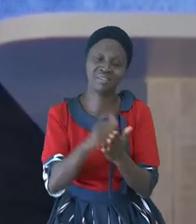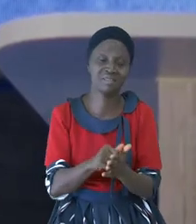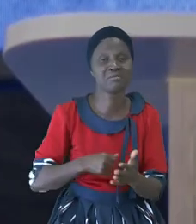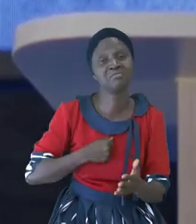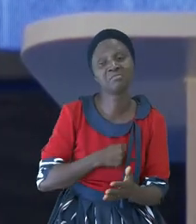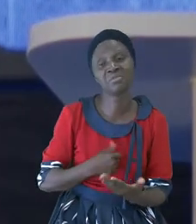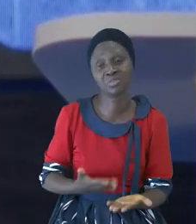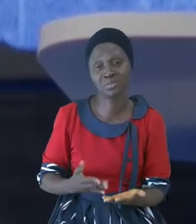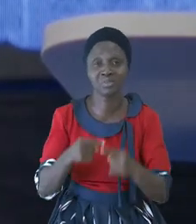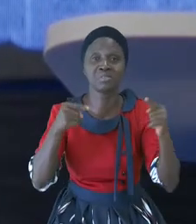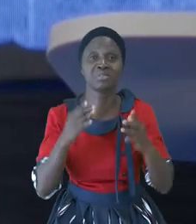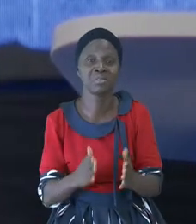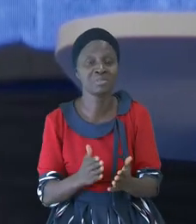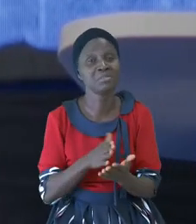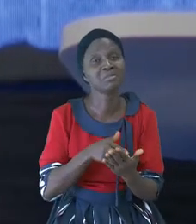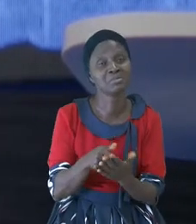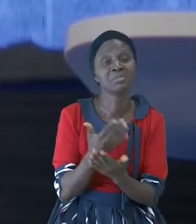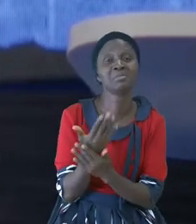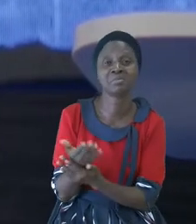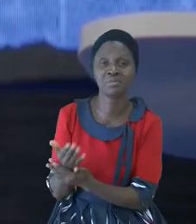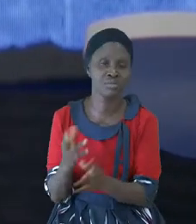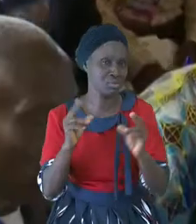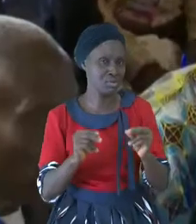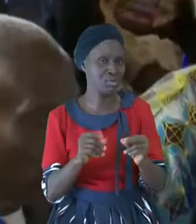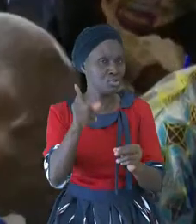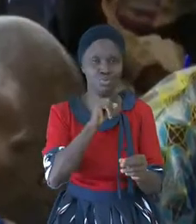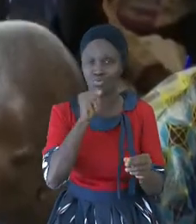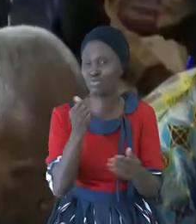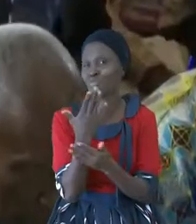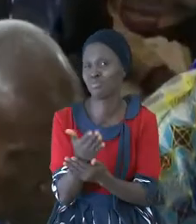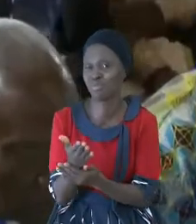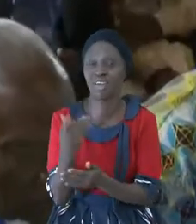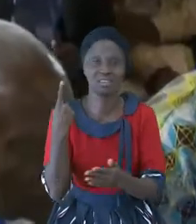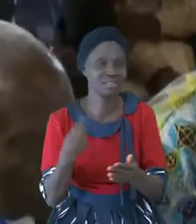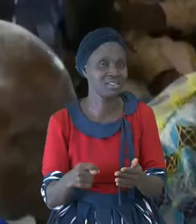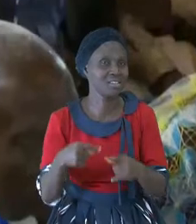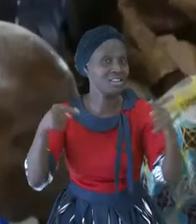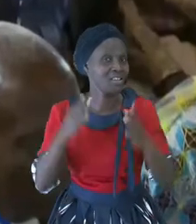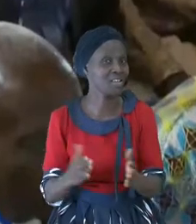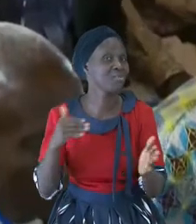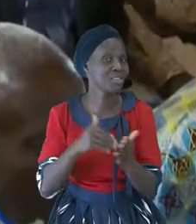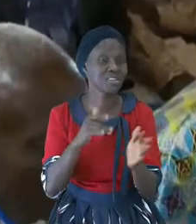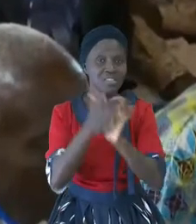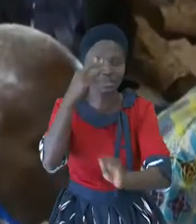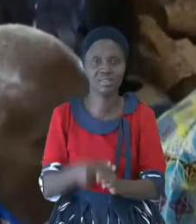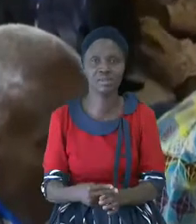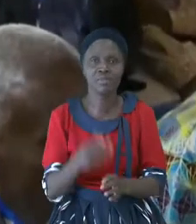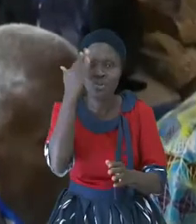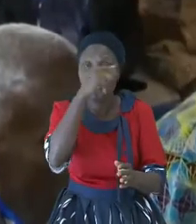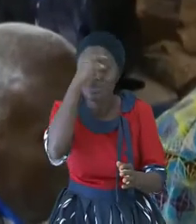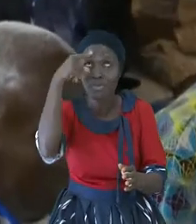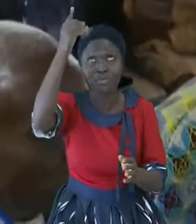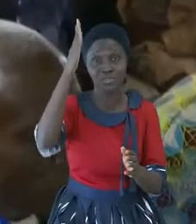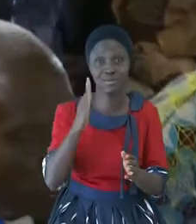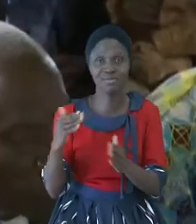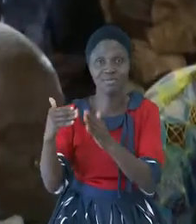chance. Will not beg the enemy anymore. Yeah. Because he leadeth me and he